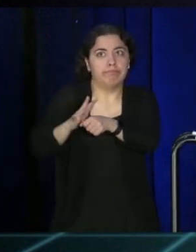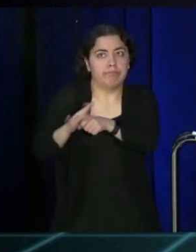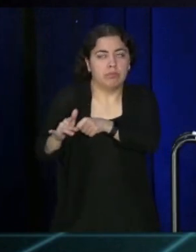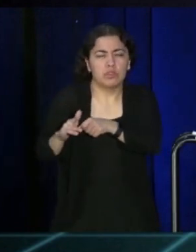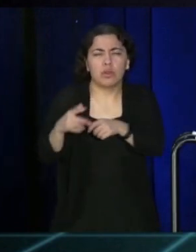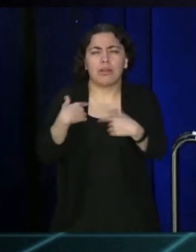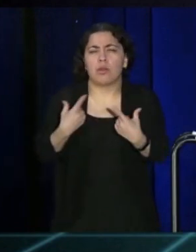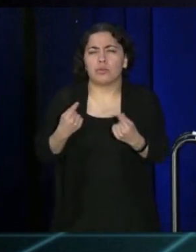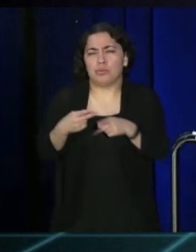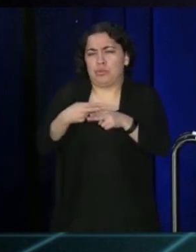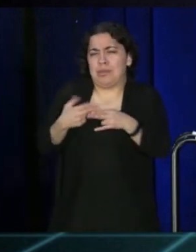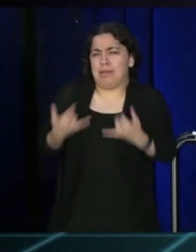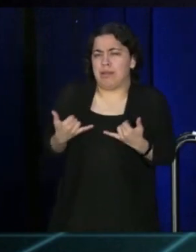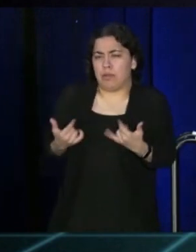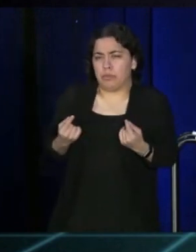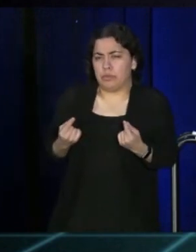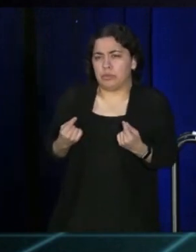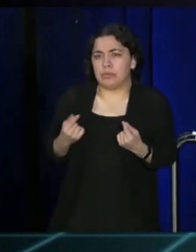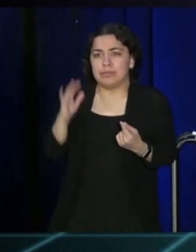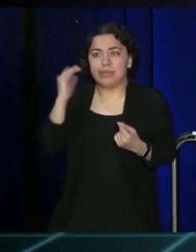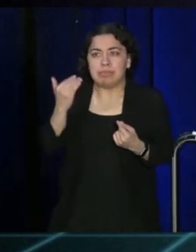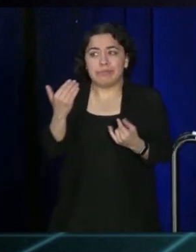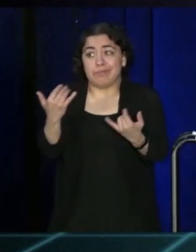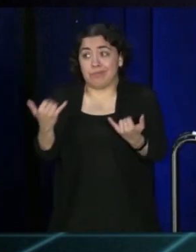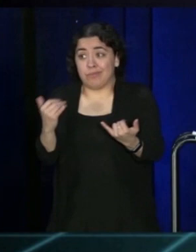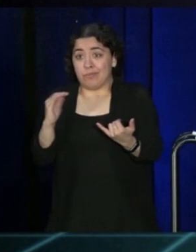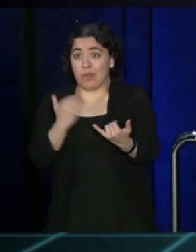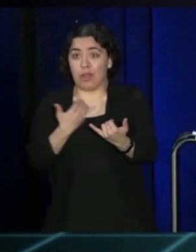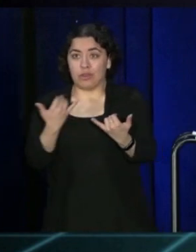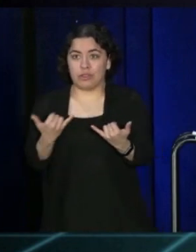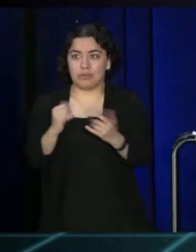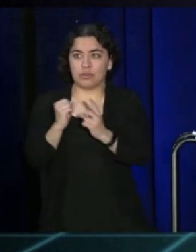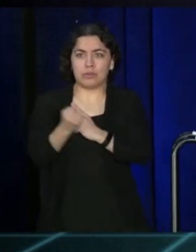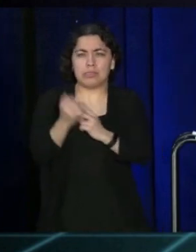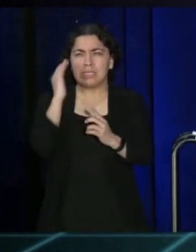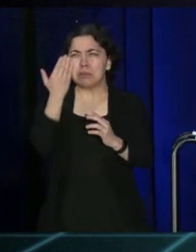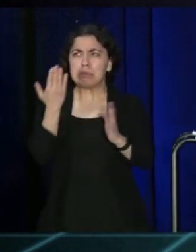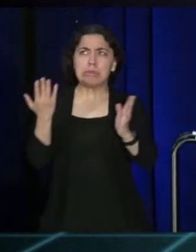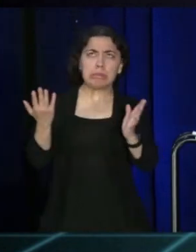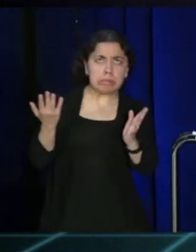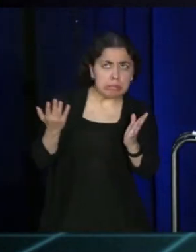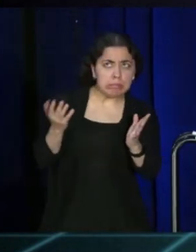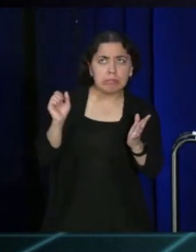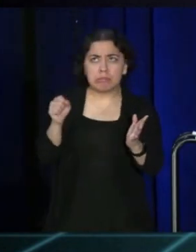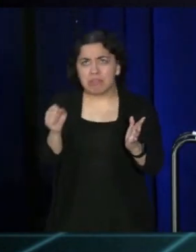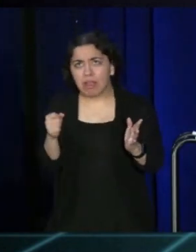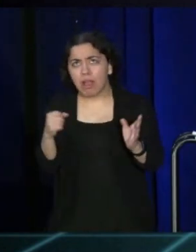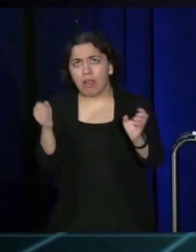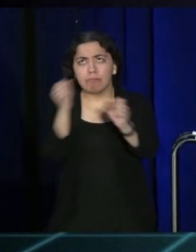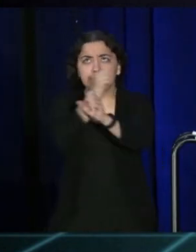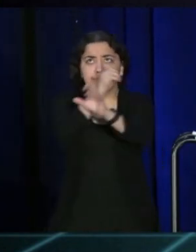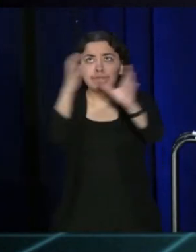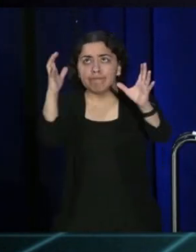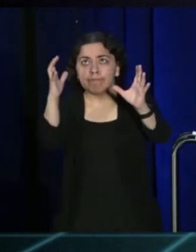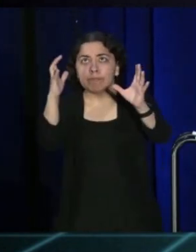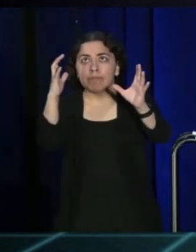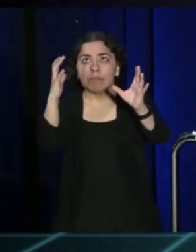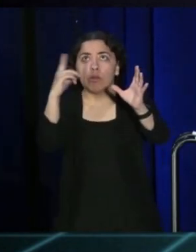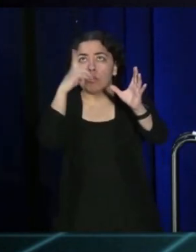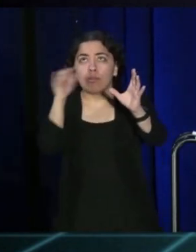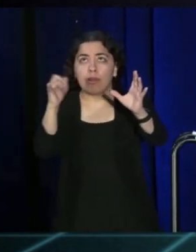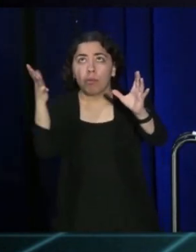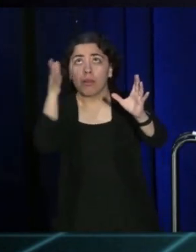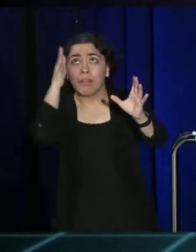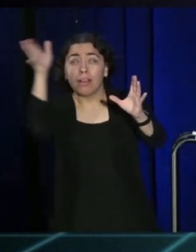we find ourselves in a lot, is yeah, I can see what the awesome finished place would be, but